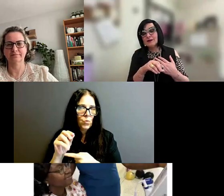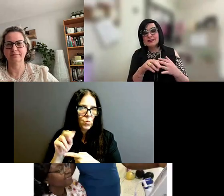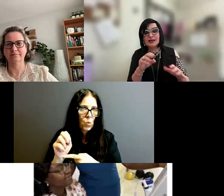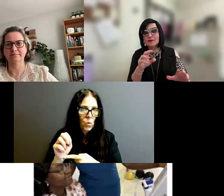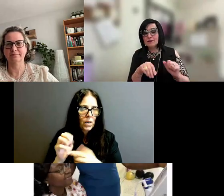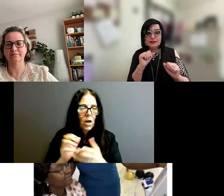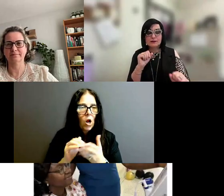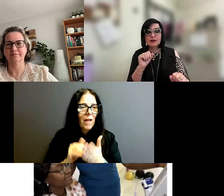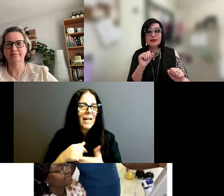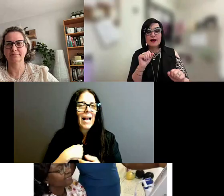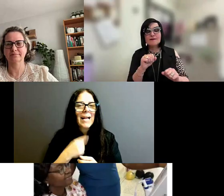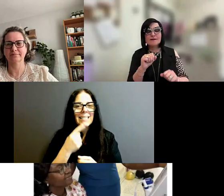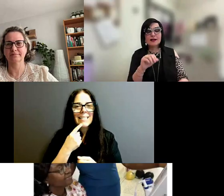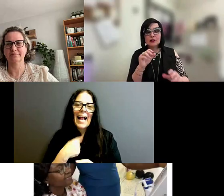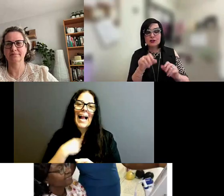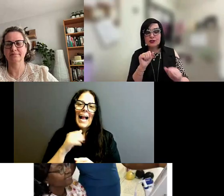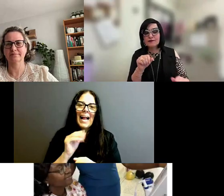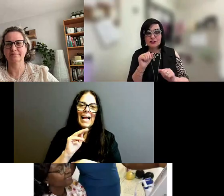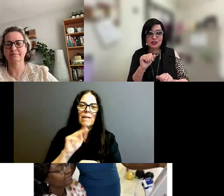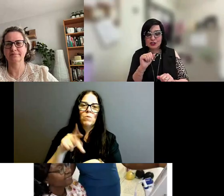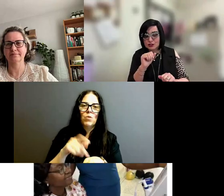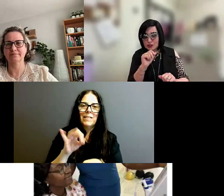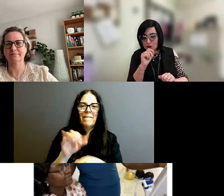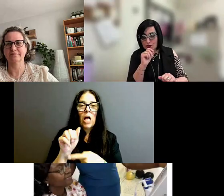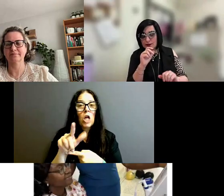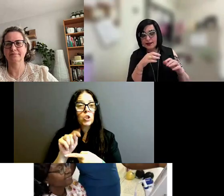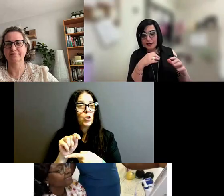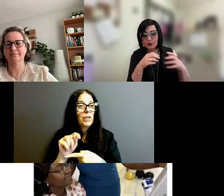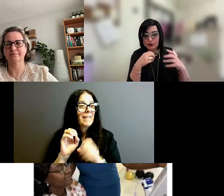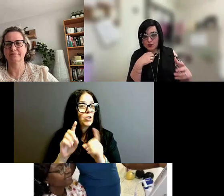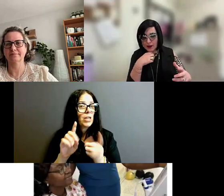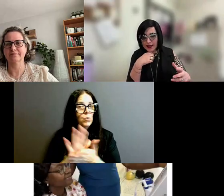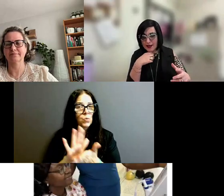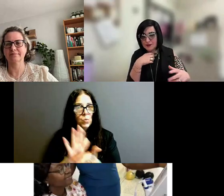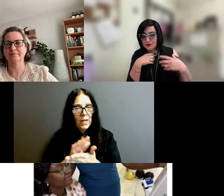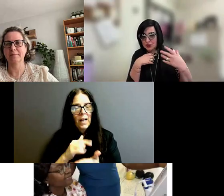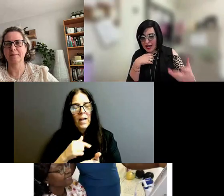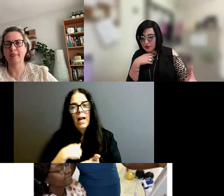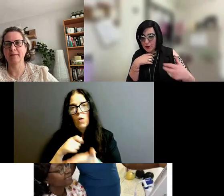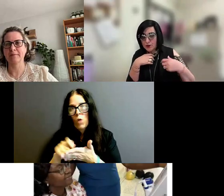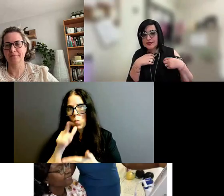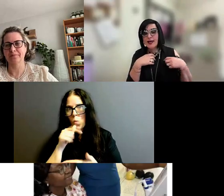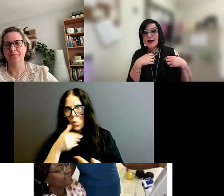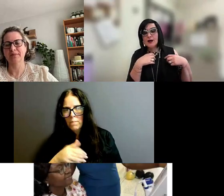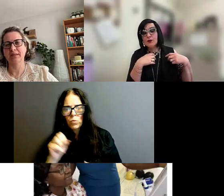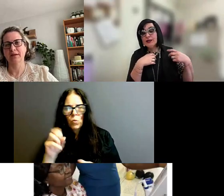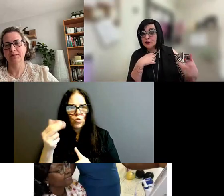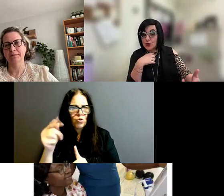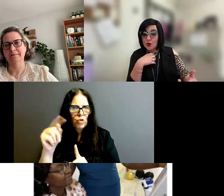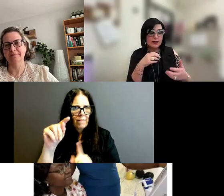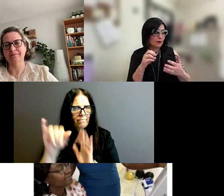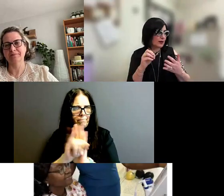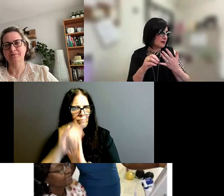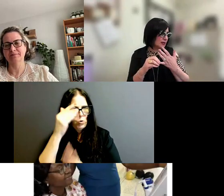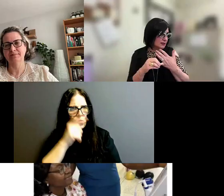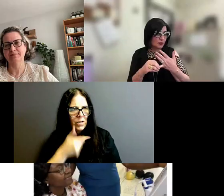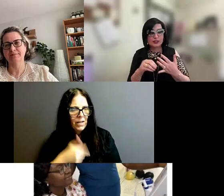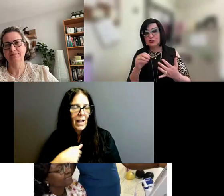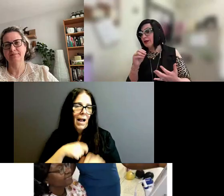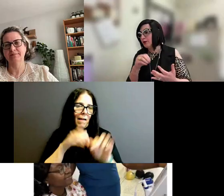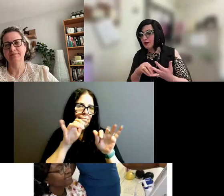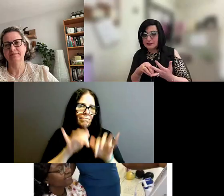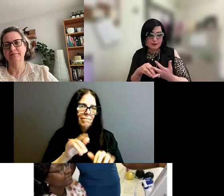lot of times I say I'm the principal of an alternative education school. I kind of write who I am so chat knows. I write the tone. I want it